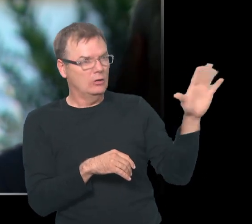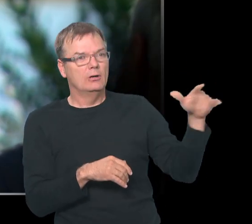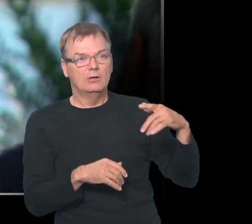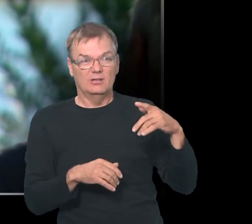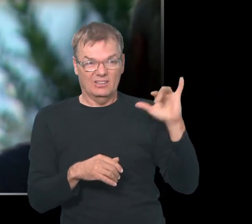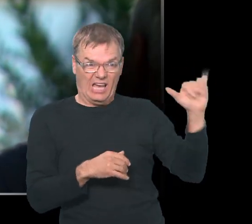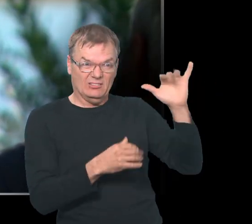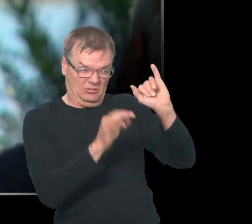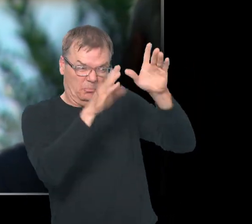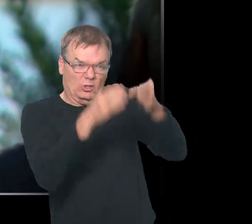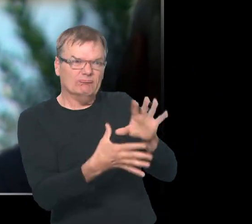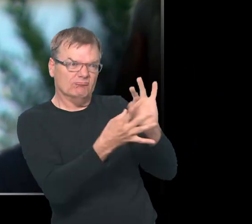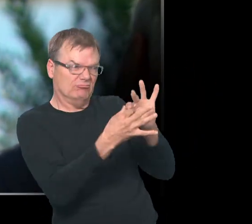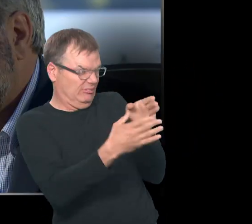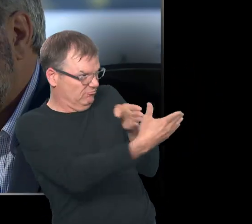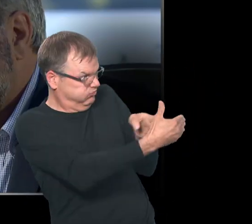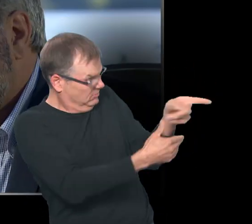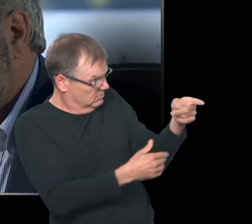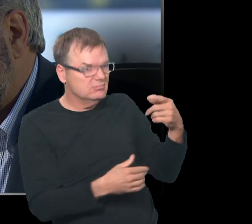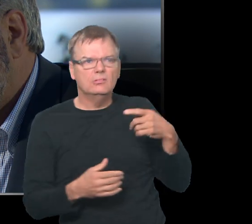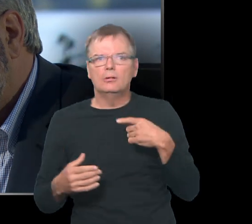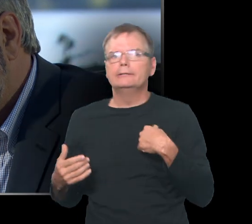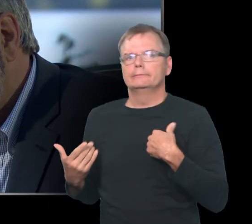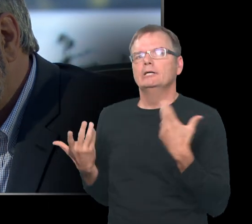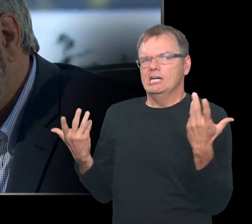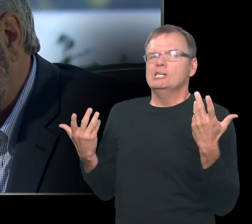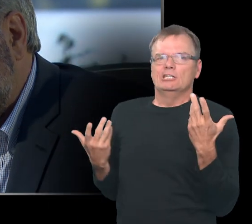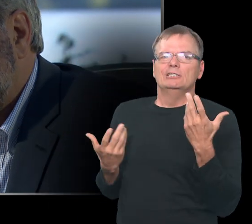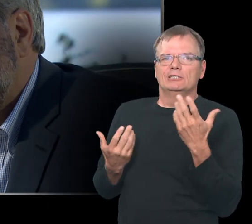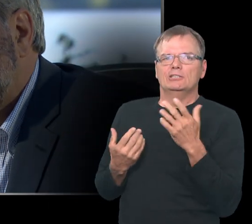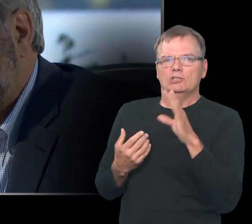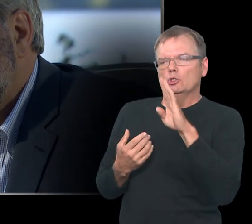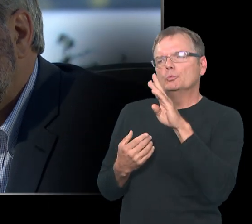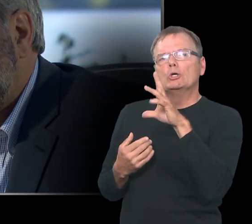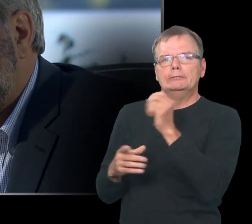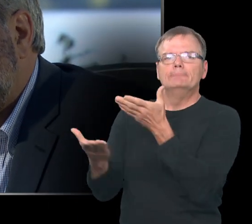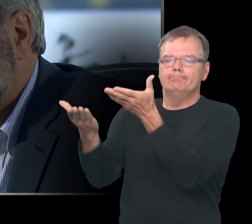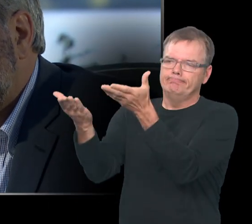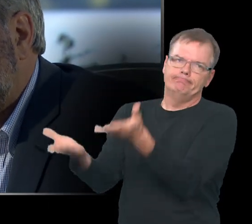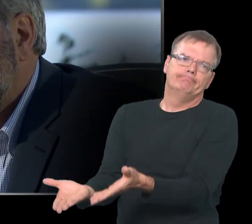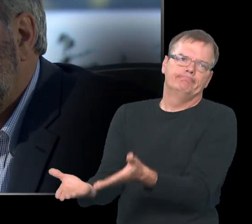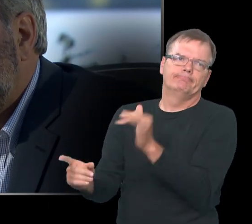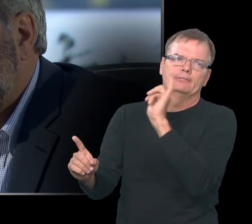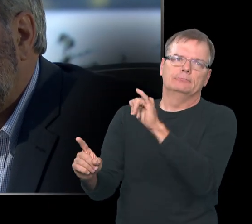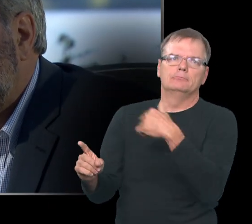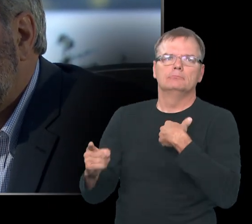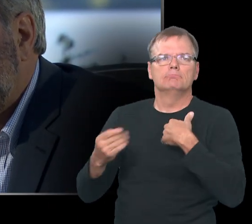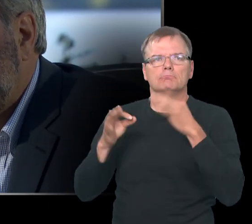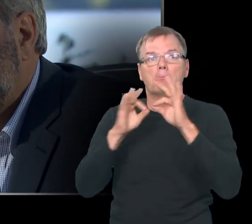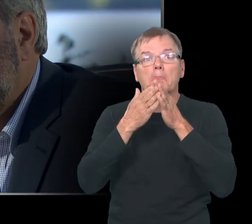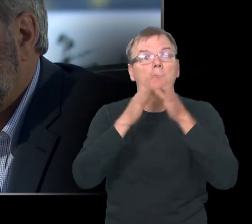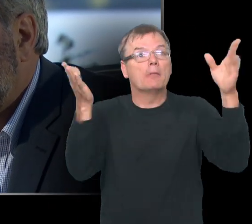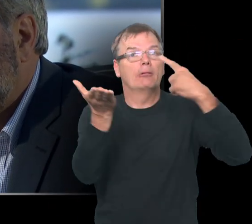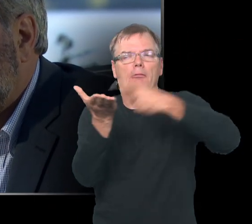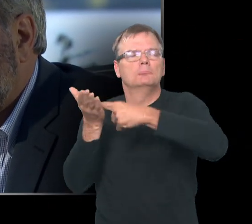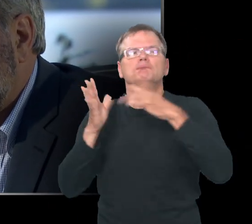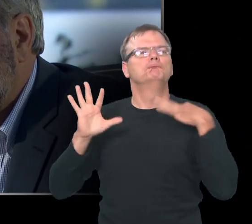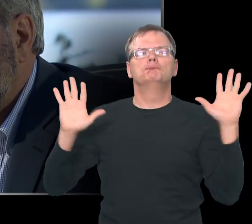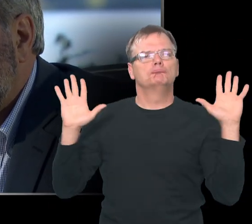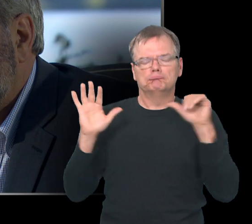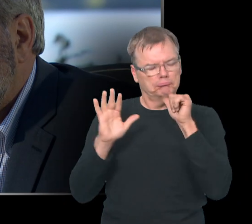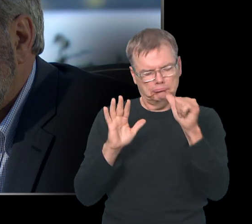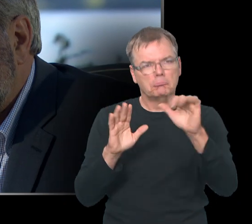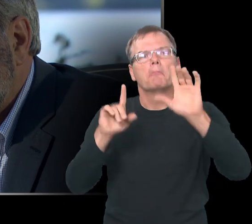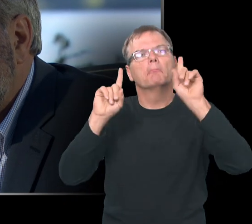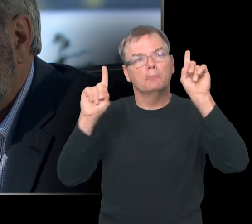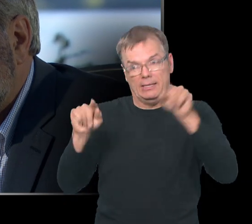another dictatorial prime minister. Yeah. Well, here's what happened with Bruce, and I haven't talked about it very much publicly, but